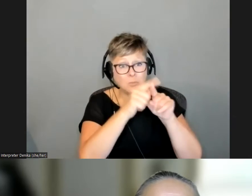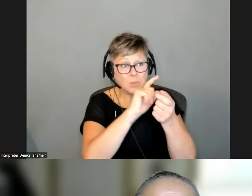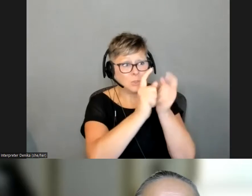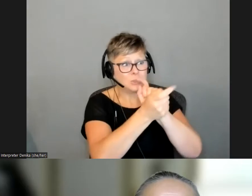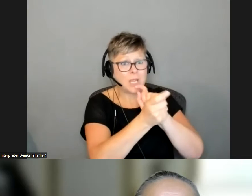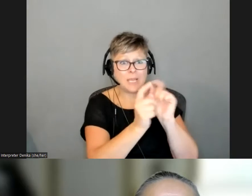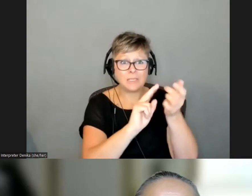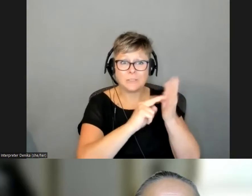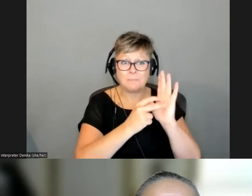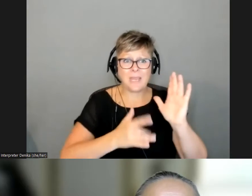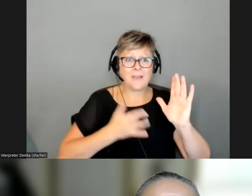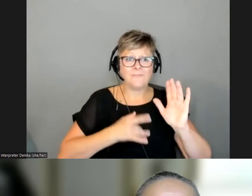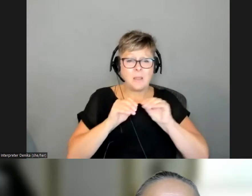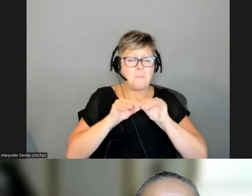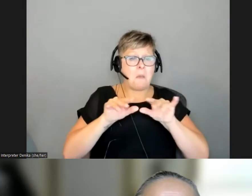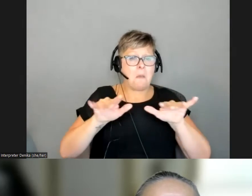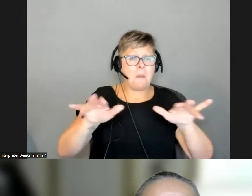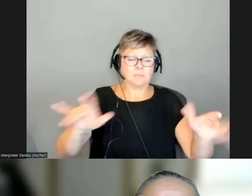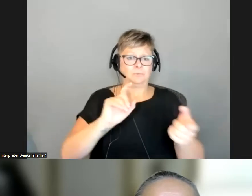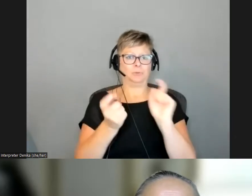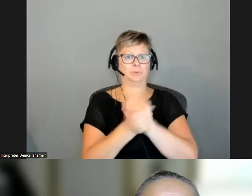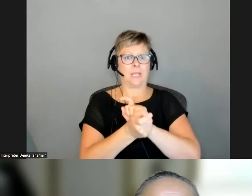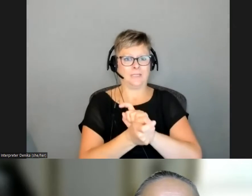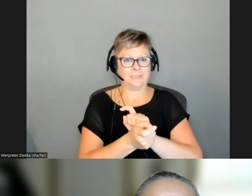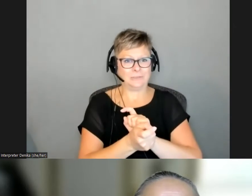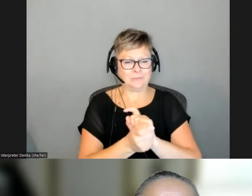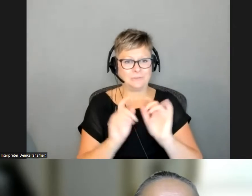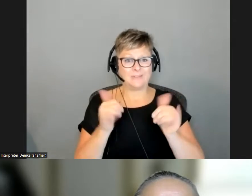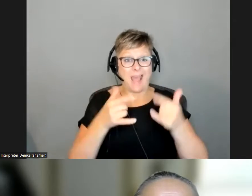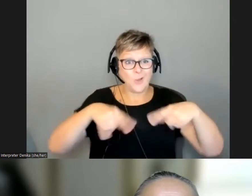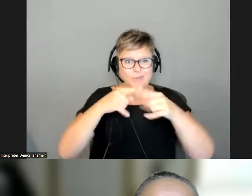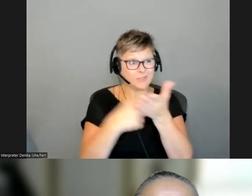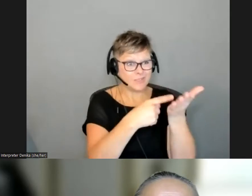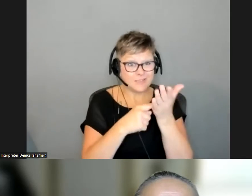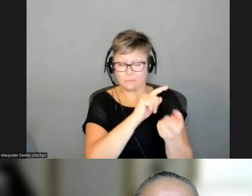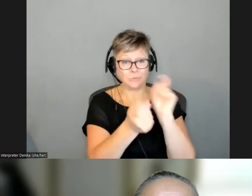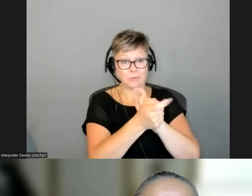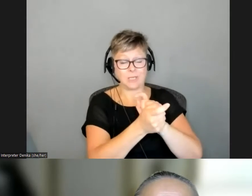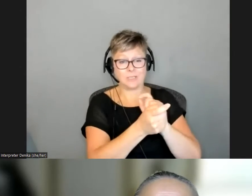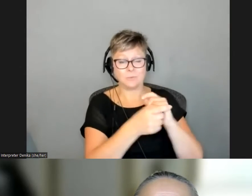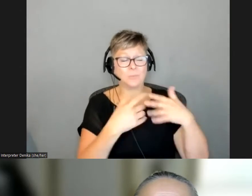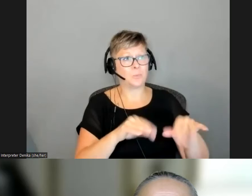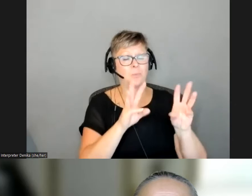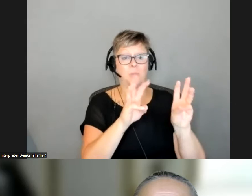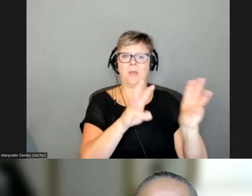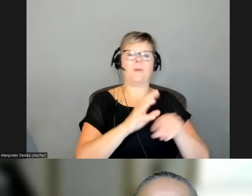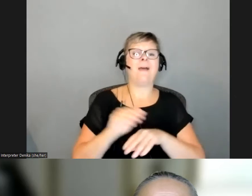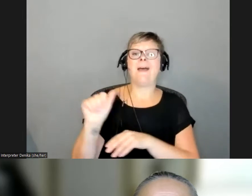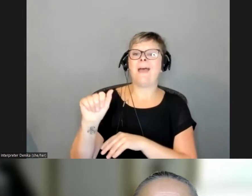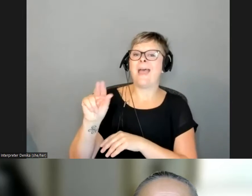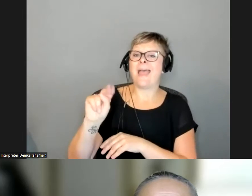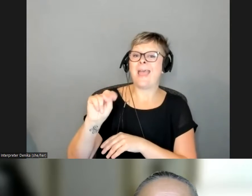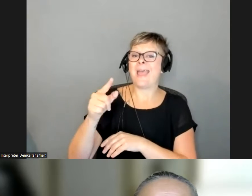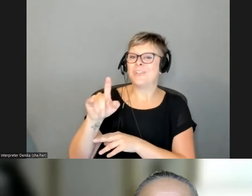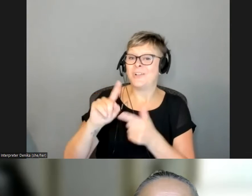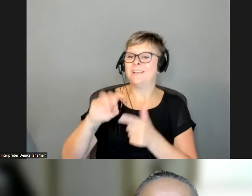atmosphere and the tone of the conversation almost instantly. Angel and Chantelle, I'm curious to hear